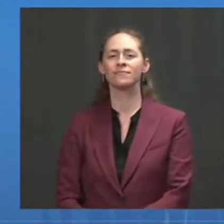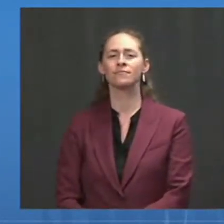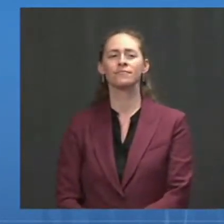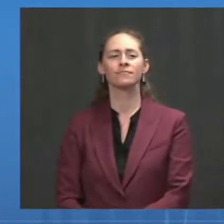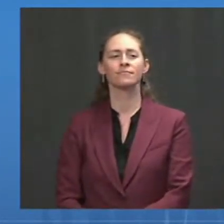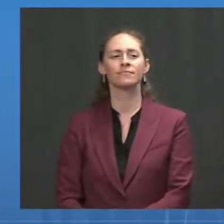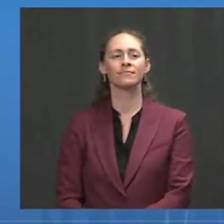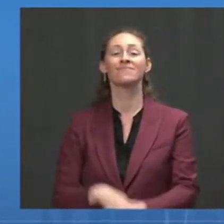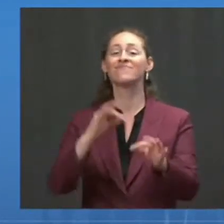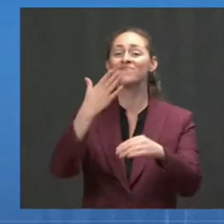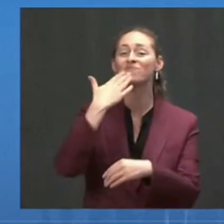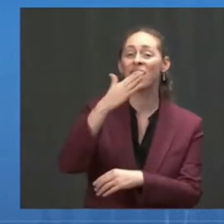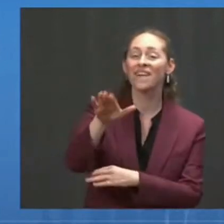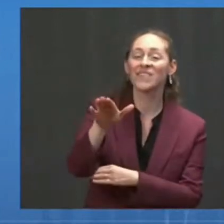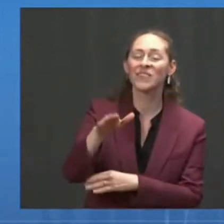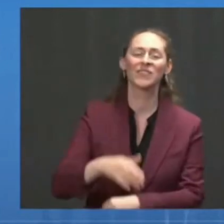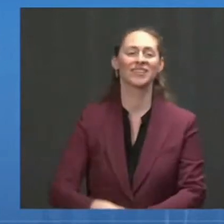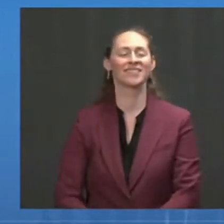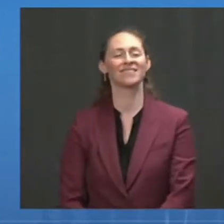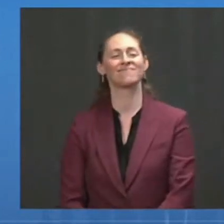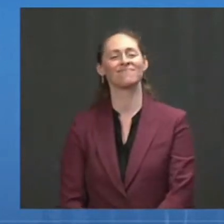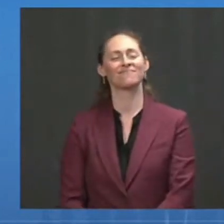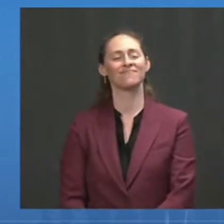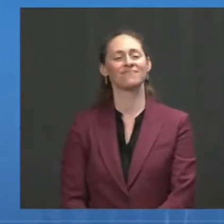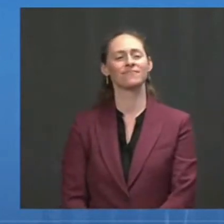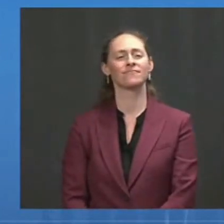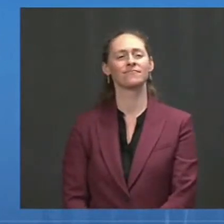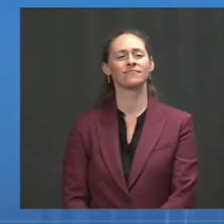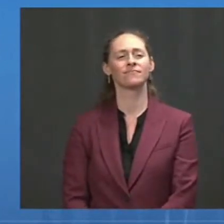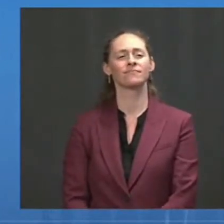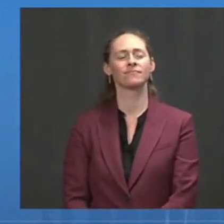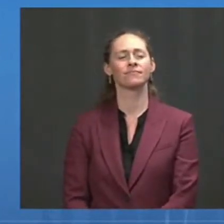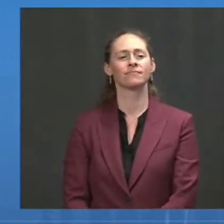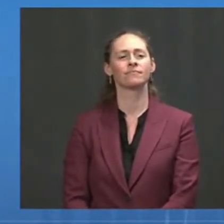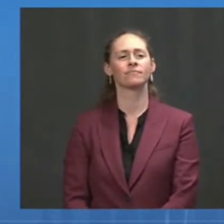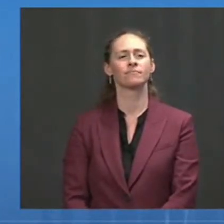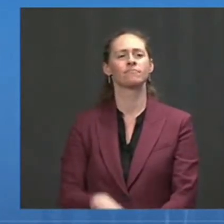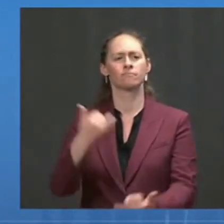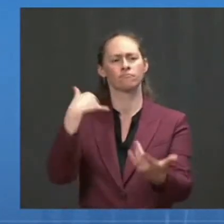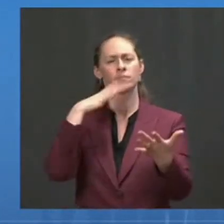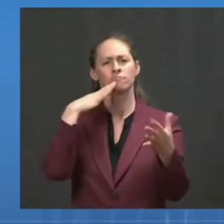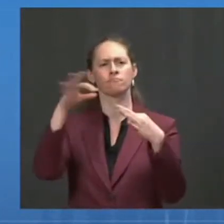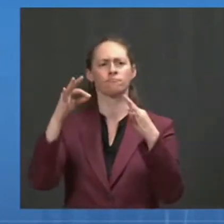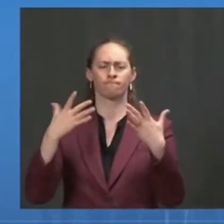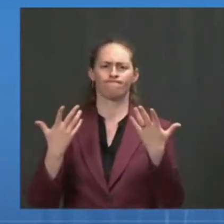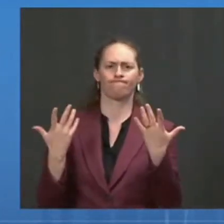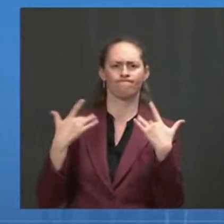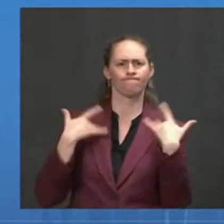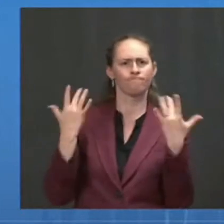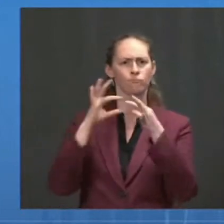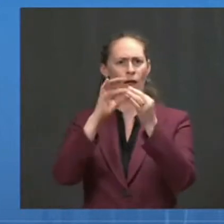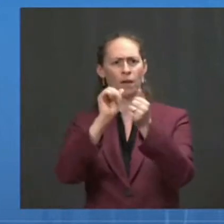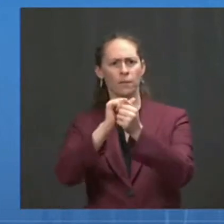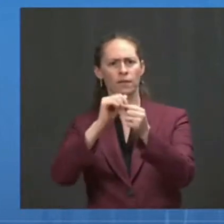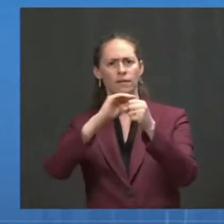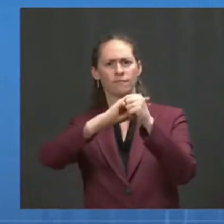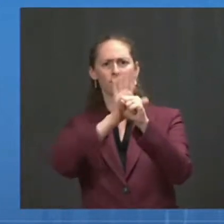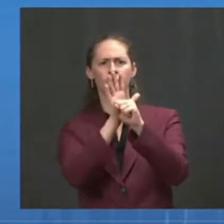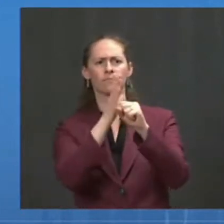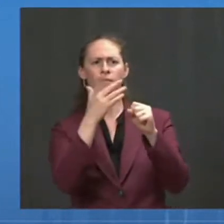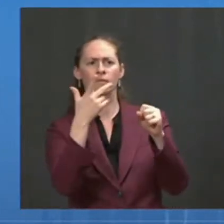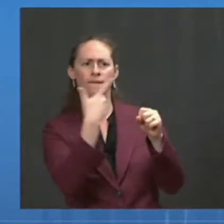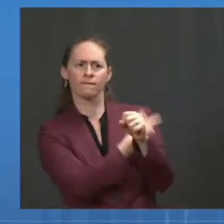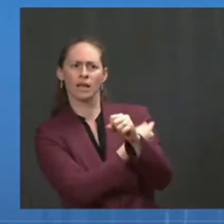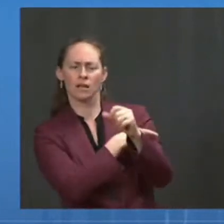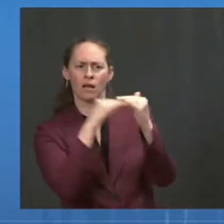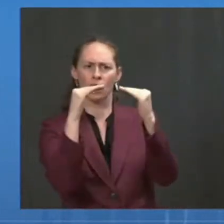to everyone. Today, I'll just take a couple moments. I want to update you on vaccination equity, as well as on the importance of